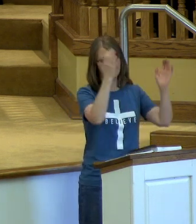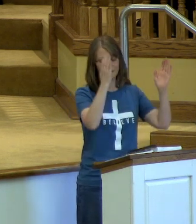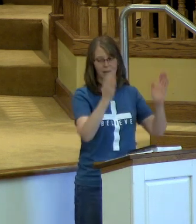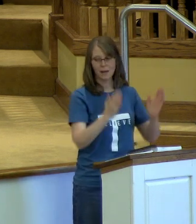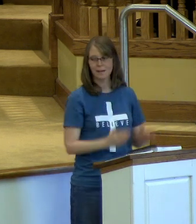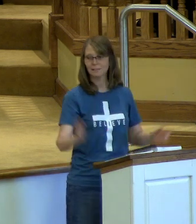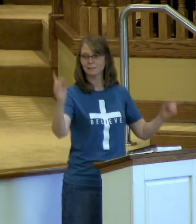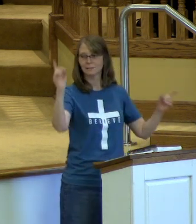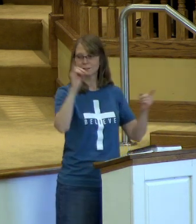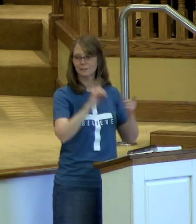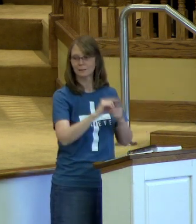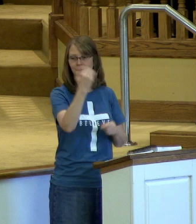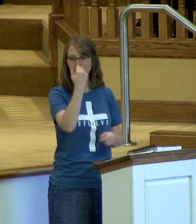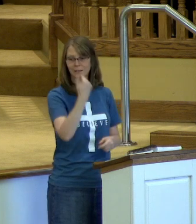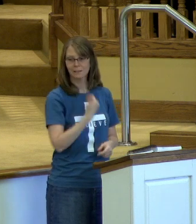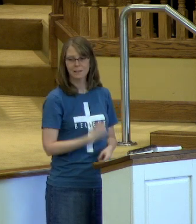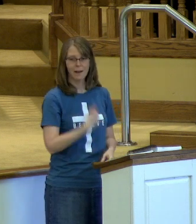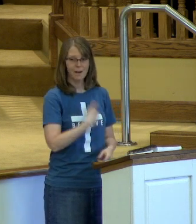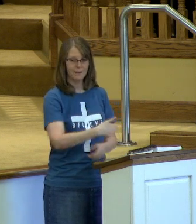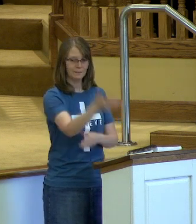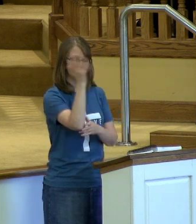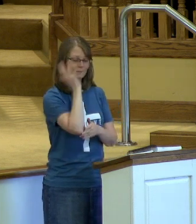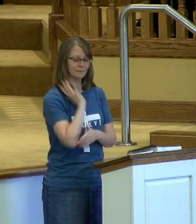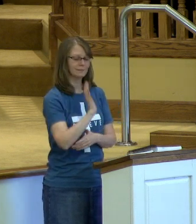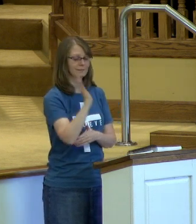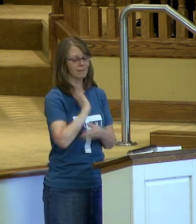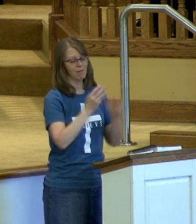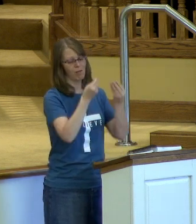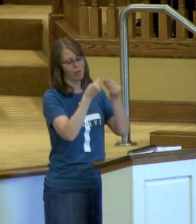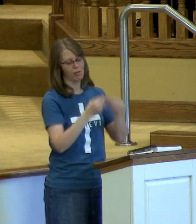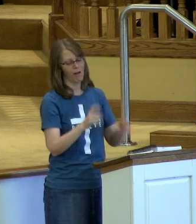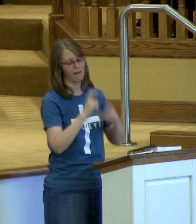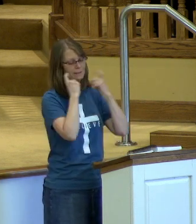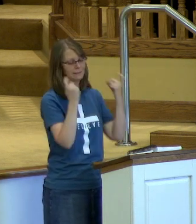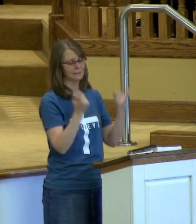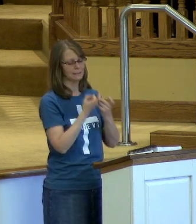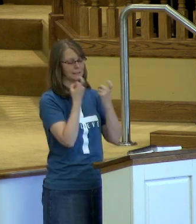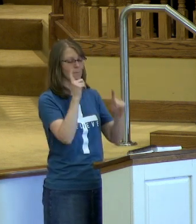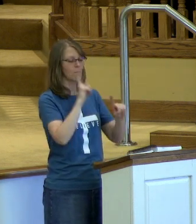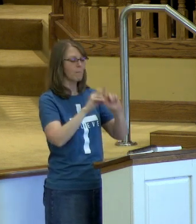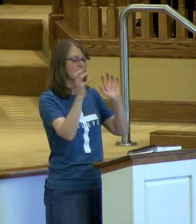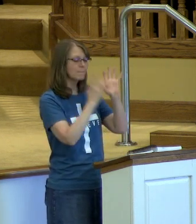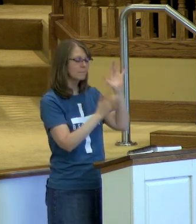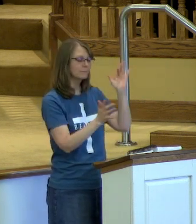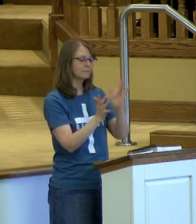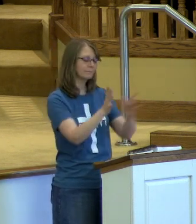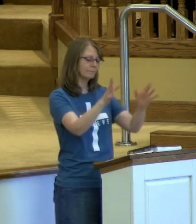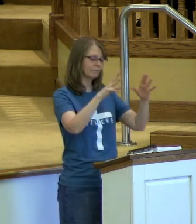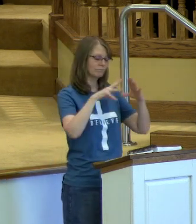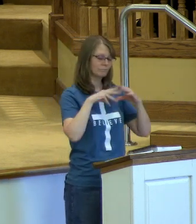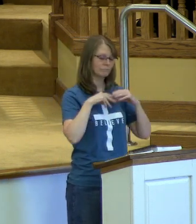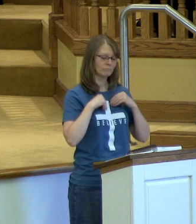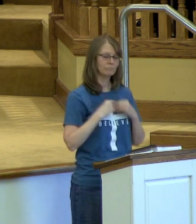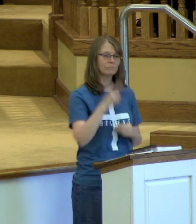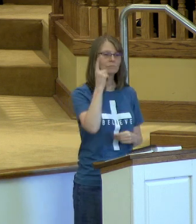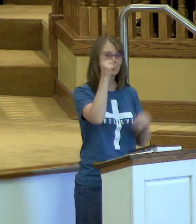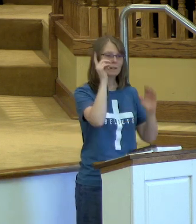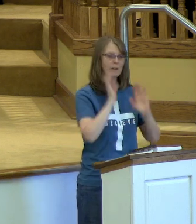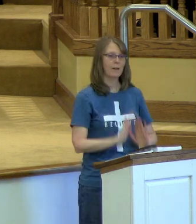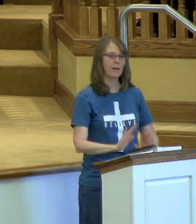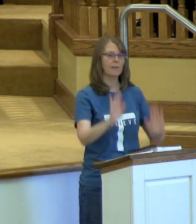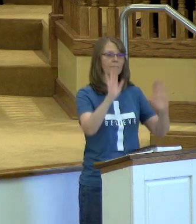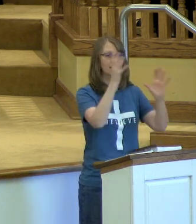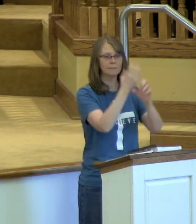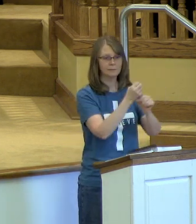me. I was lost in sin, but Jesus took me in. He's a wonderful Savior to